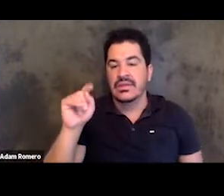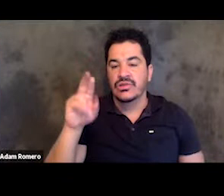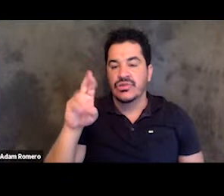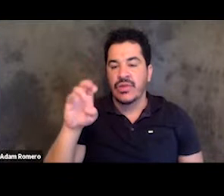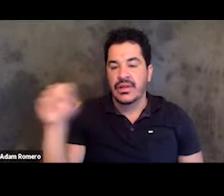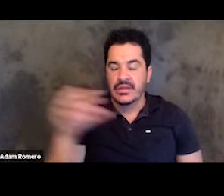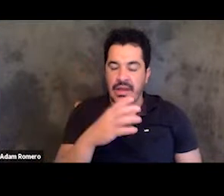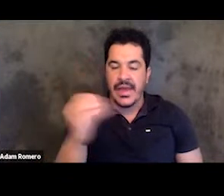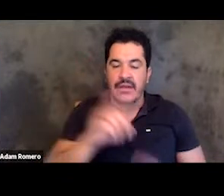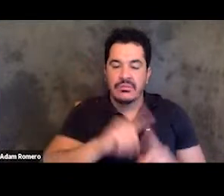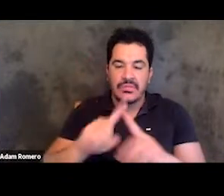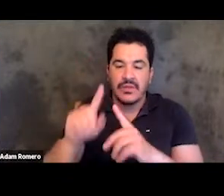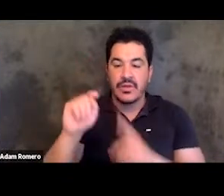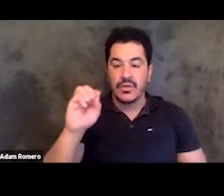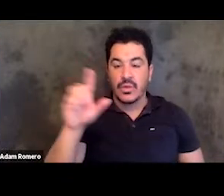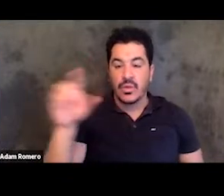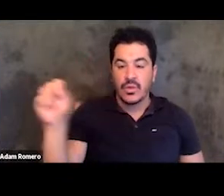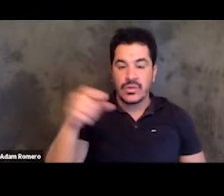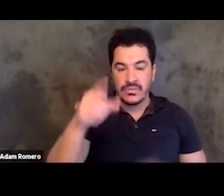approach. Throughout the toolkit,